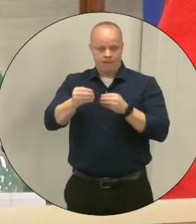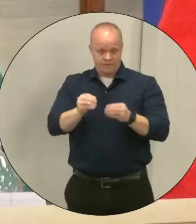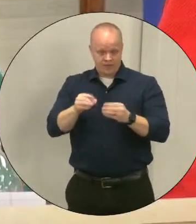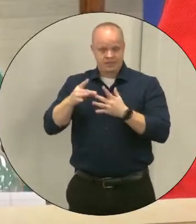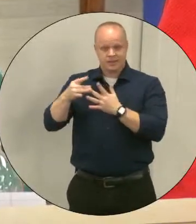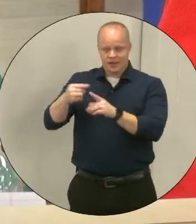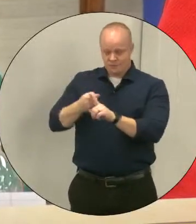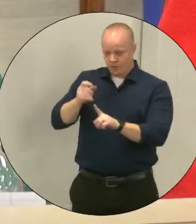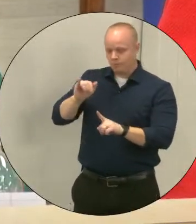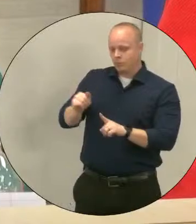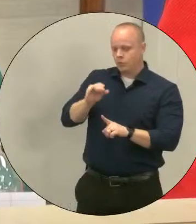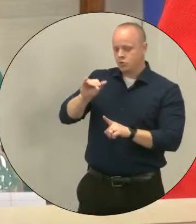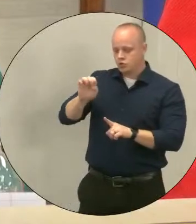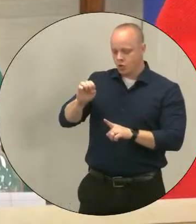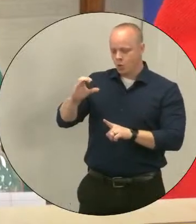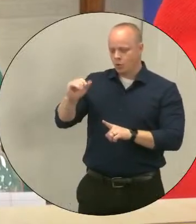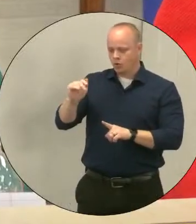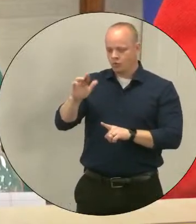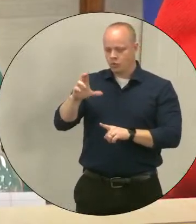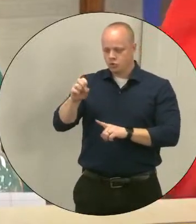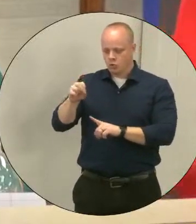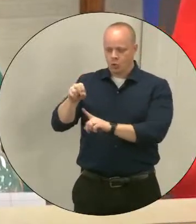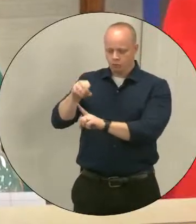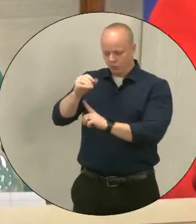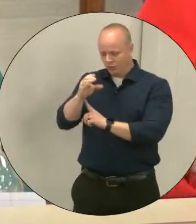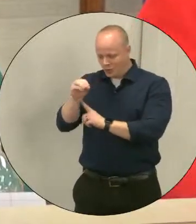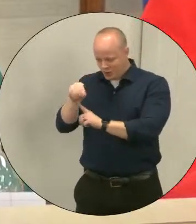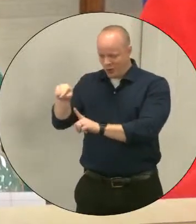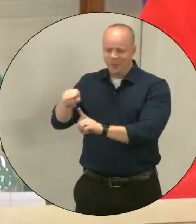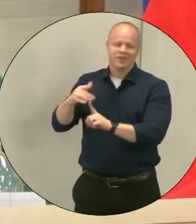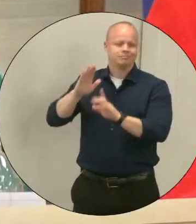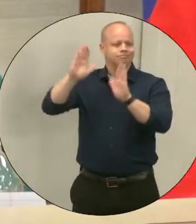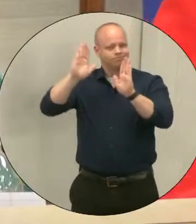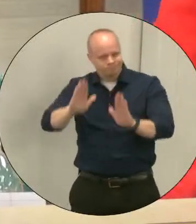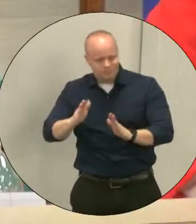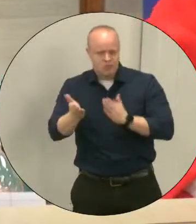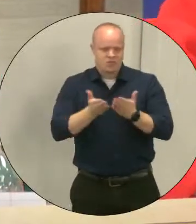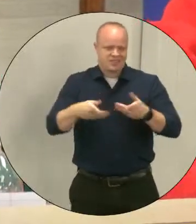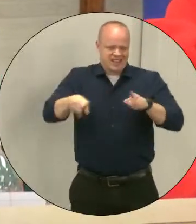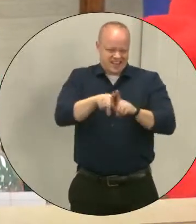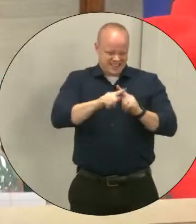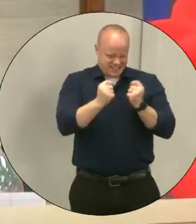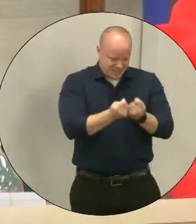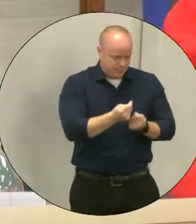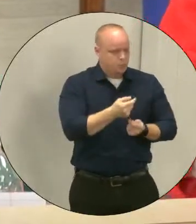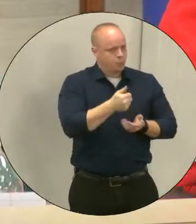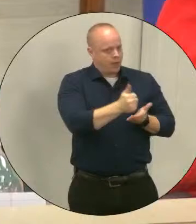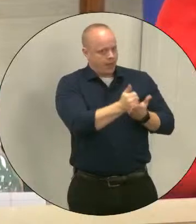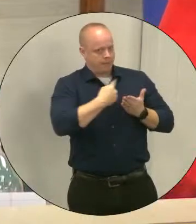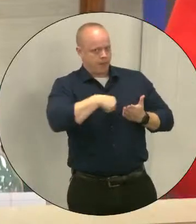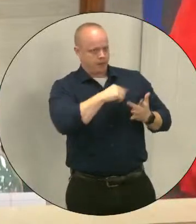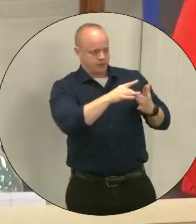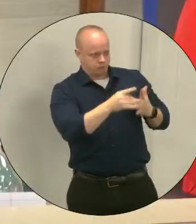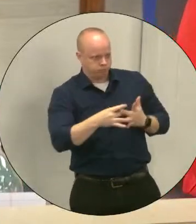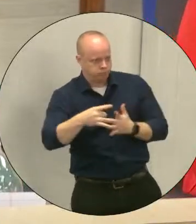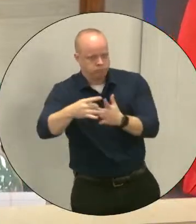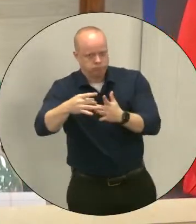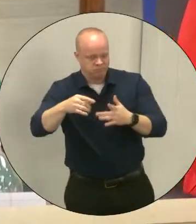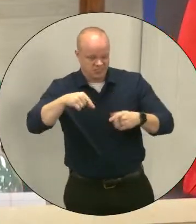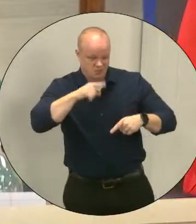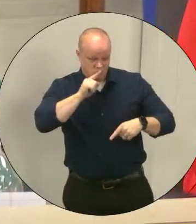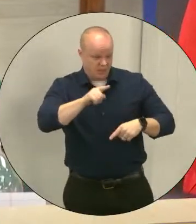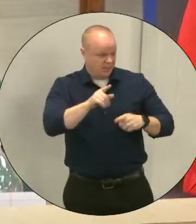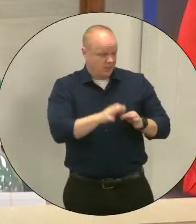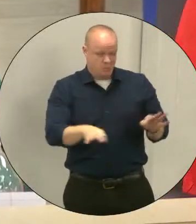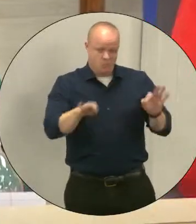Joe Caruso for your outstanding service as a team to help us navigate this important decision,